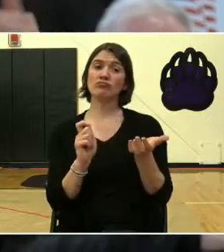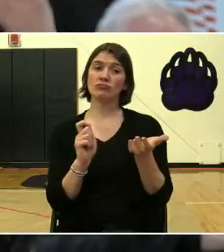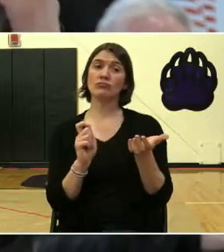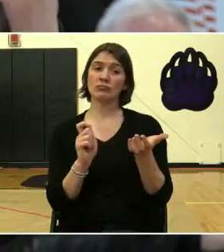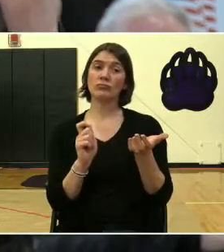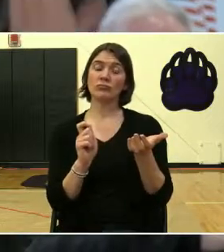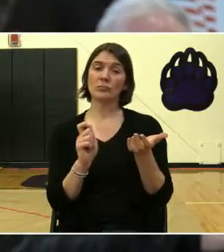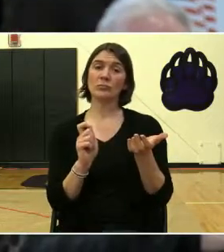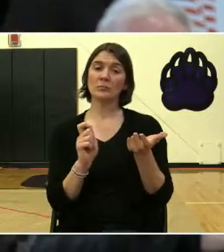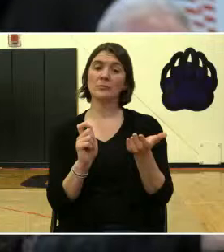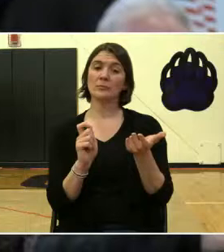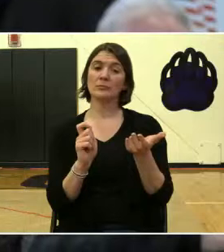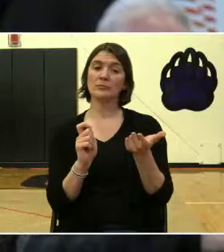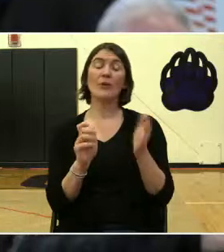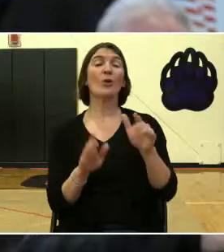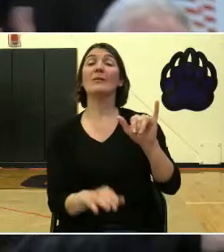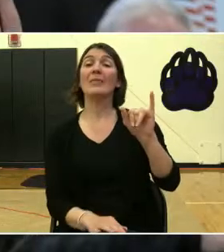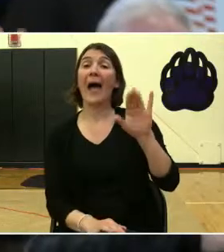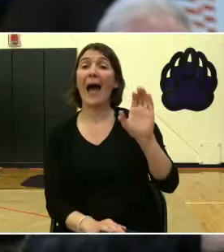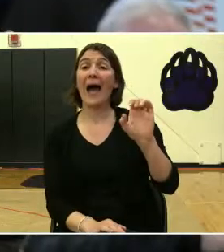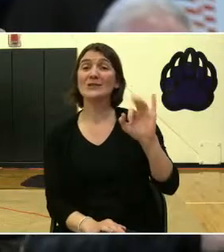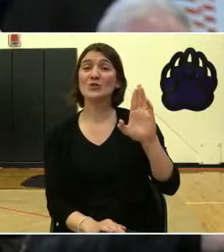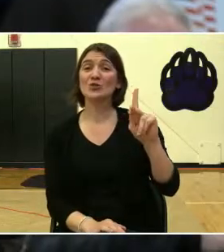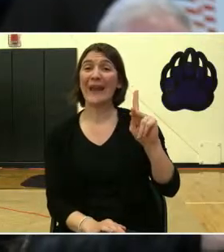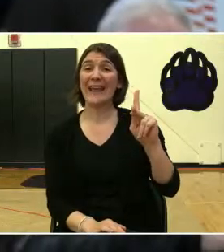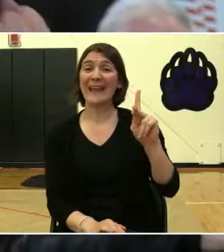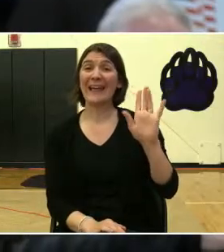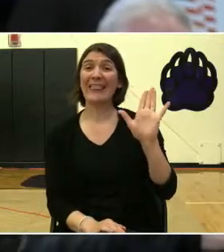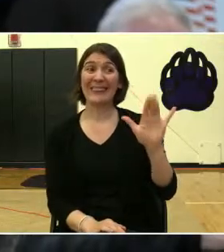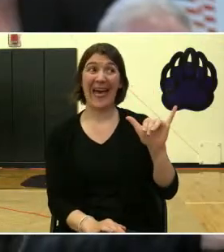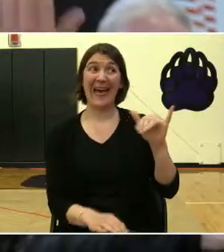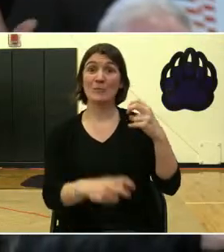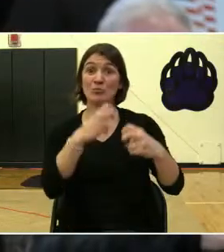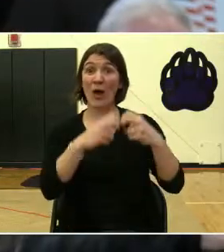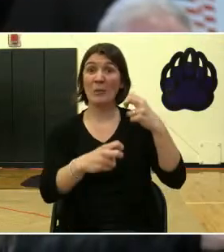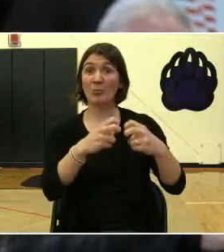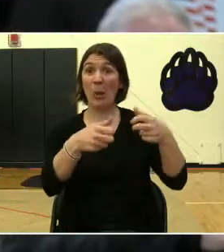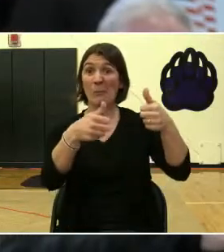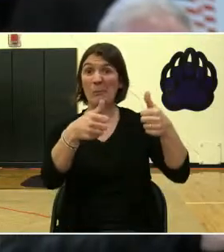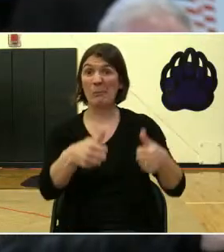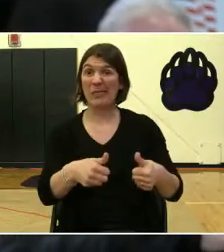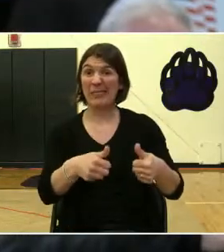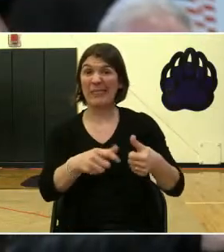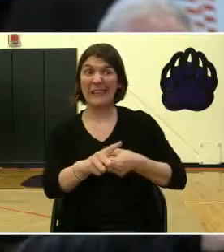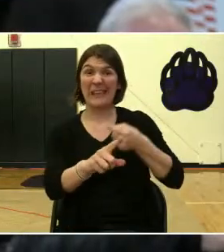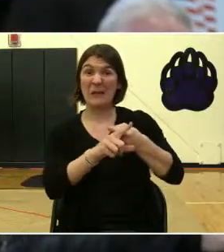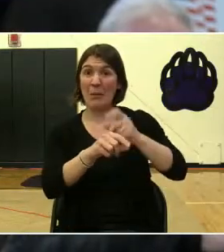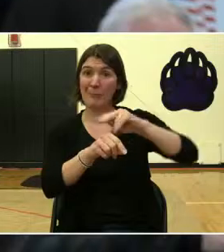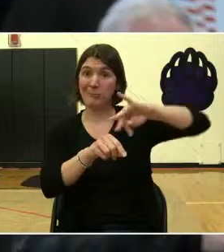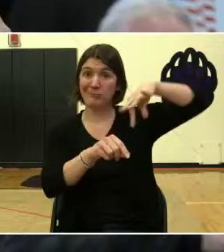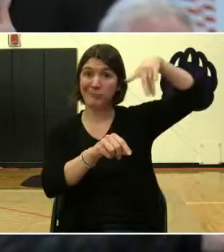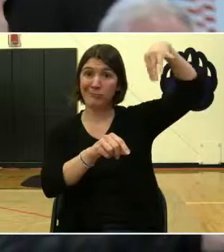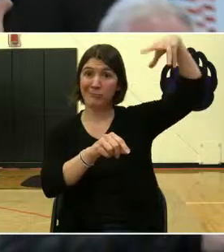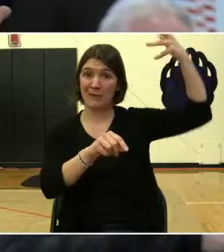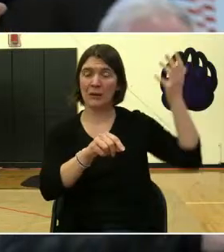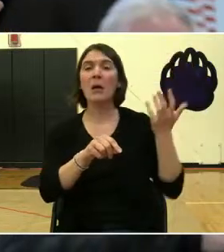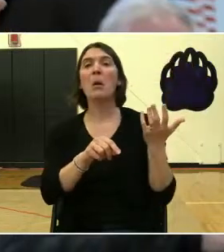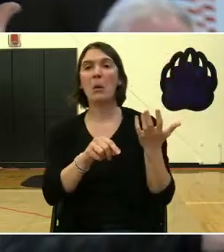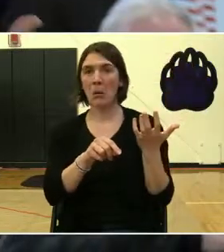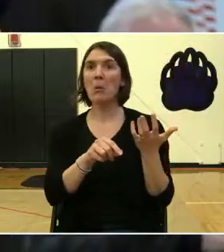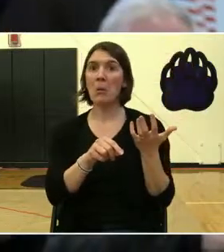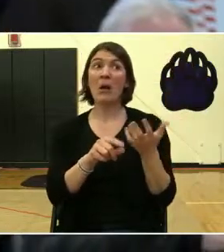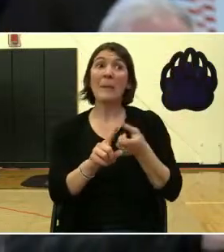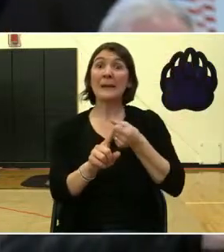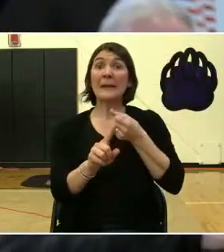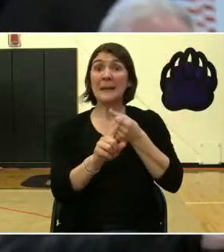um the rink um that that impact the the issue